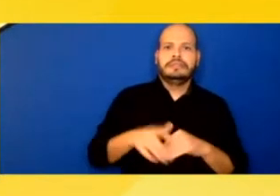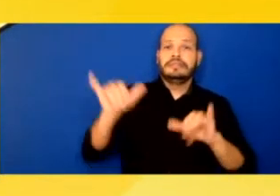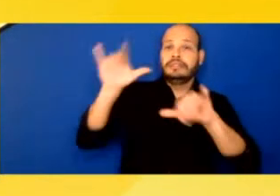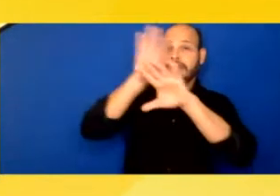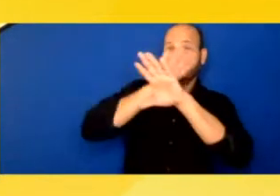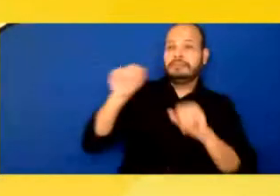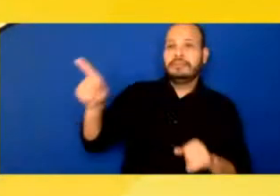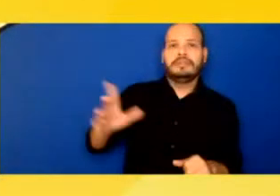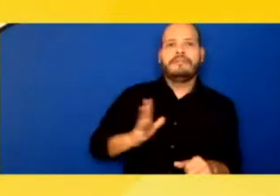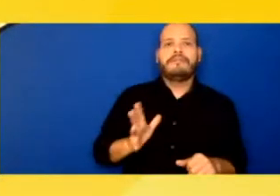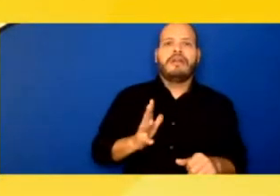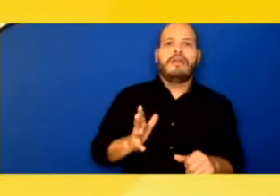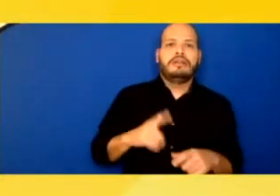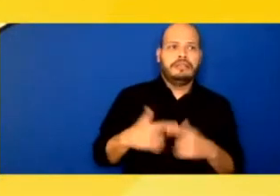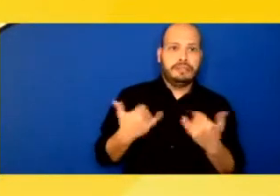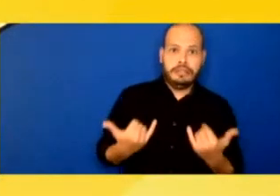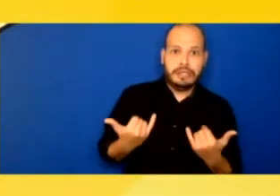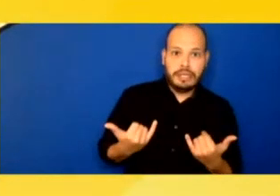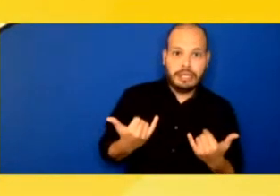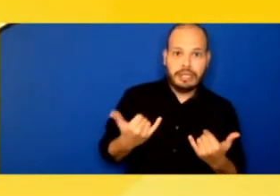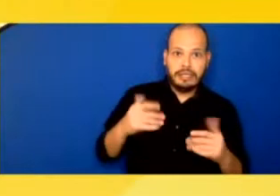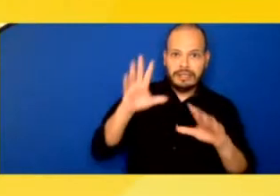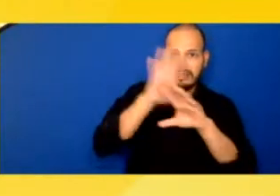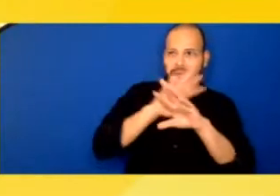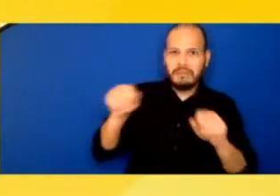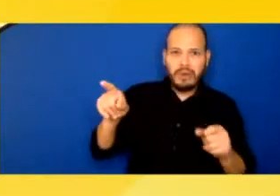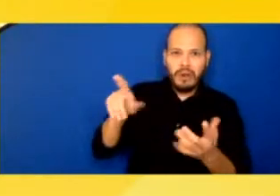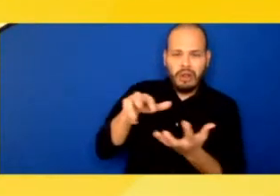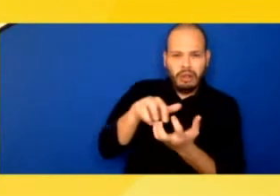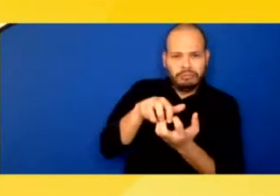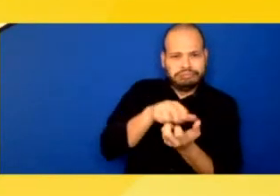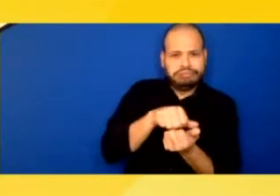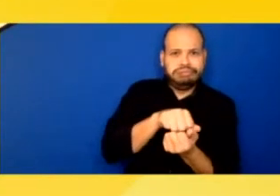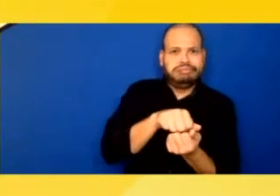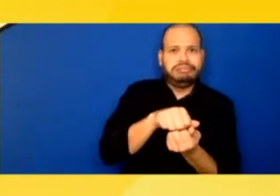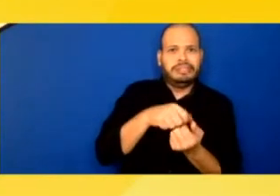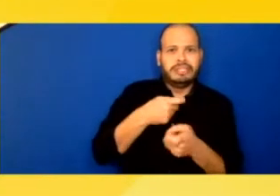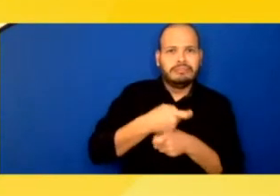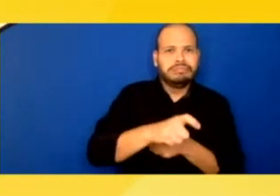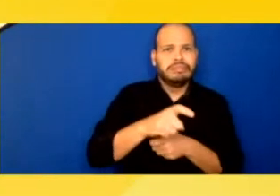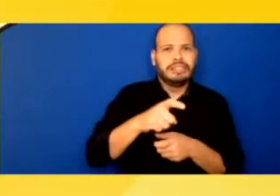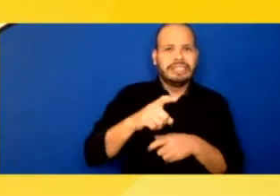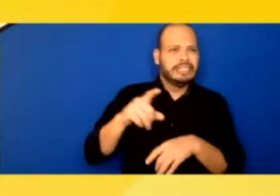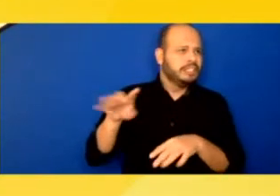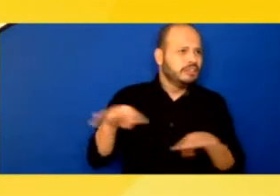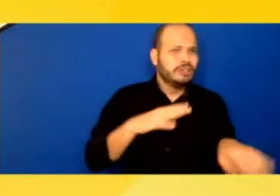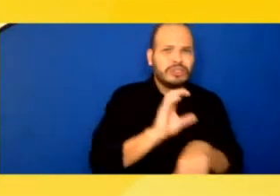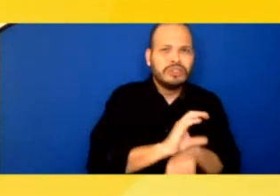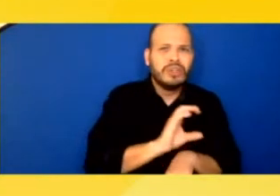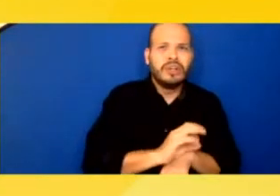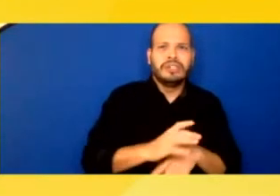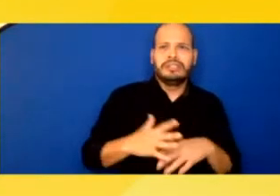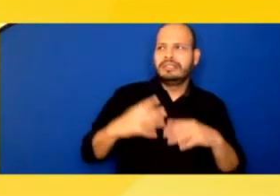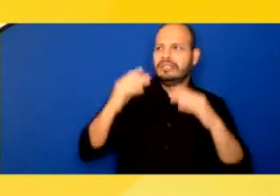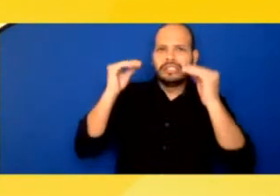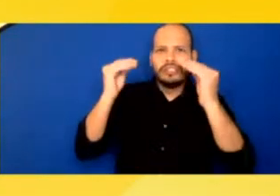chance. If we vote, we can be a country that begins to eradicate systemic racism and denial of health care and